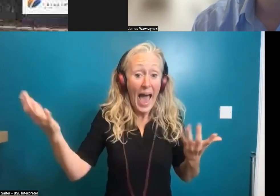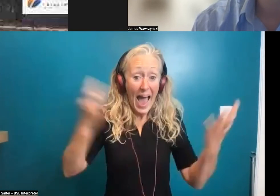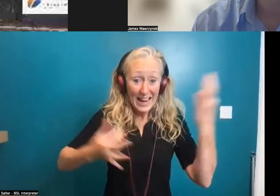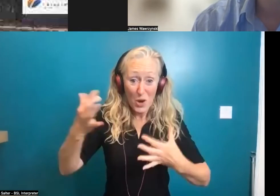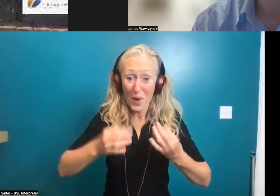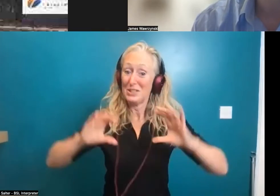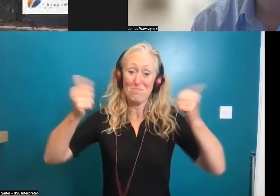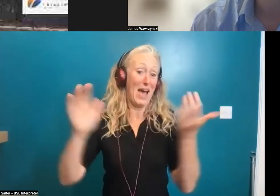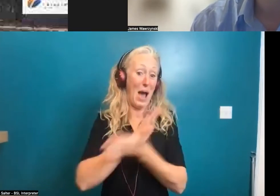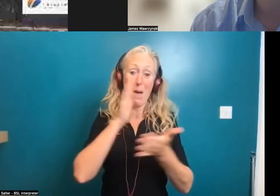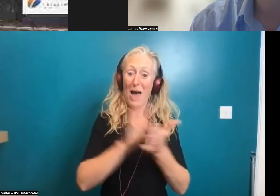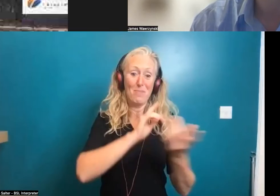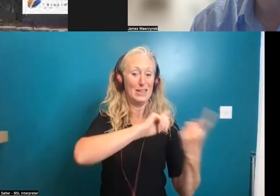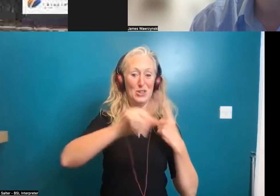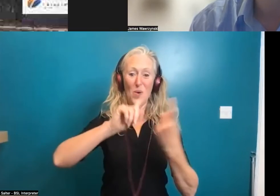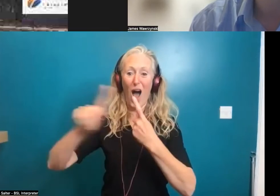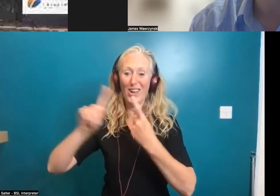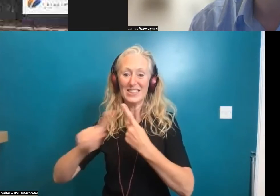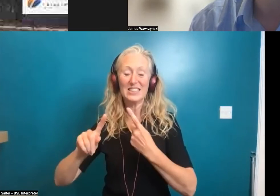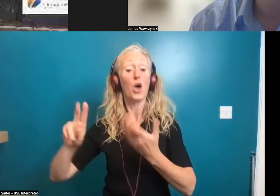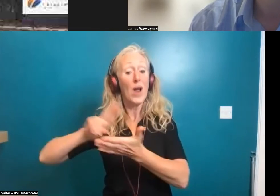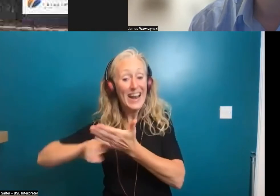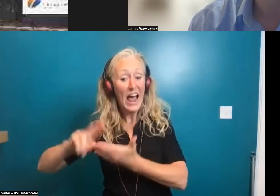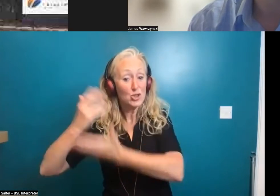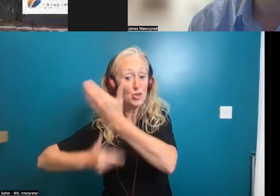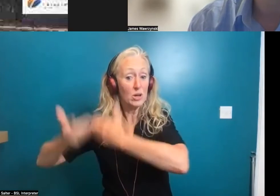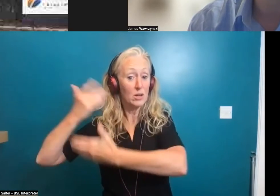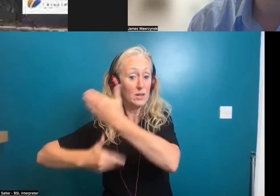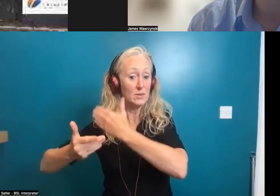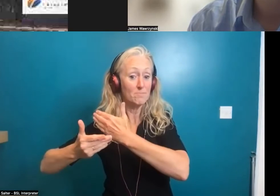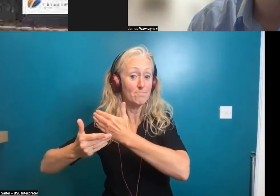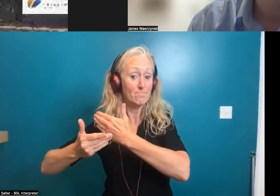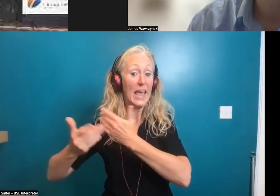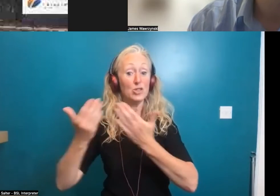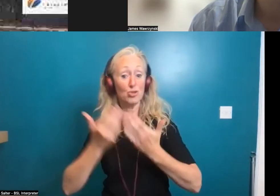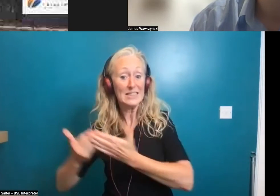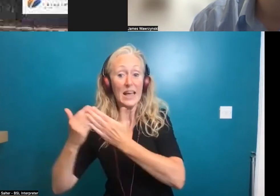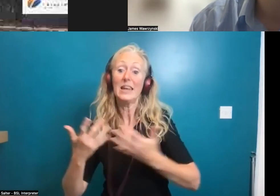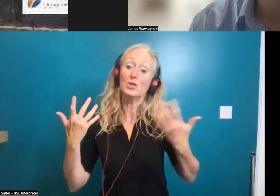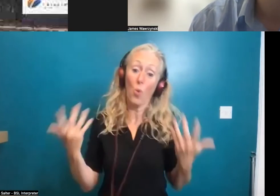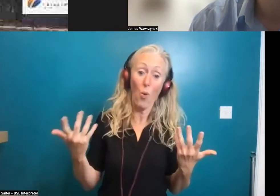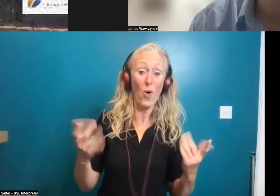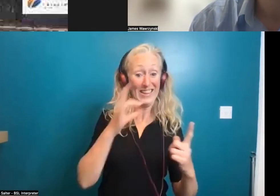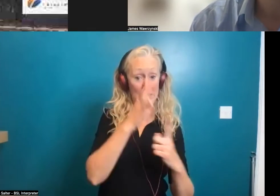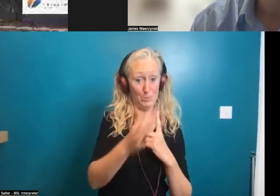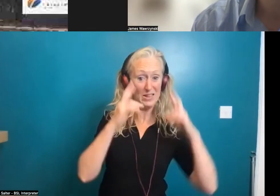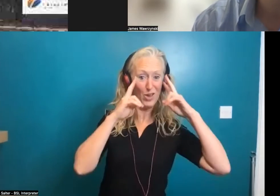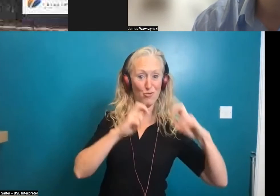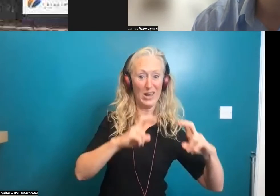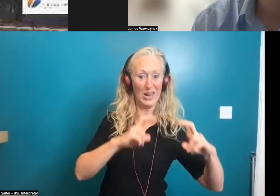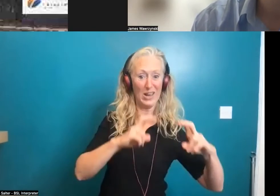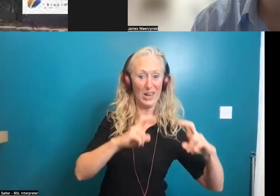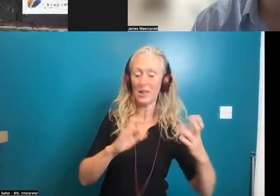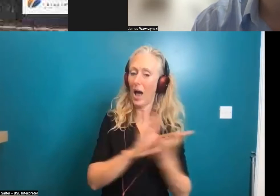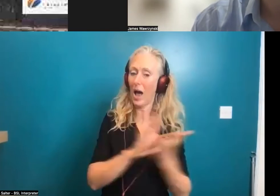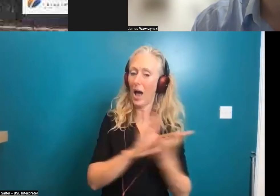either the study that we're planning to set up or natural history studies in general. And thanks for giving me the chance to